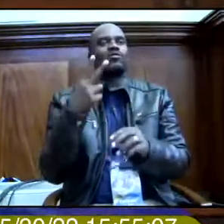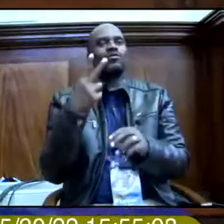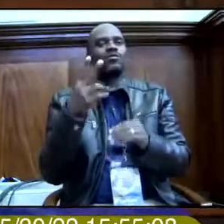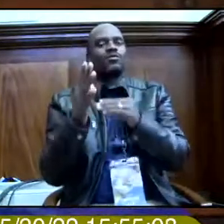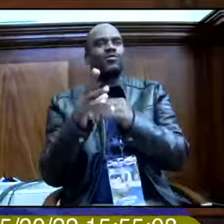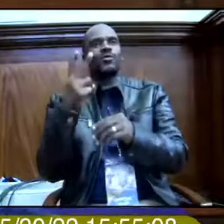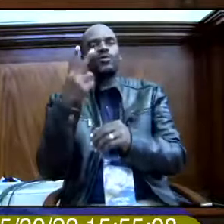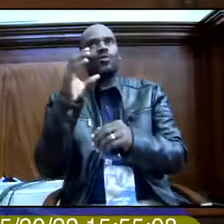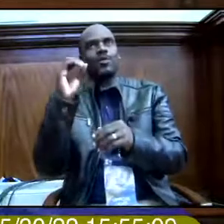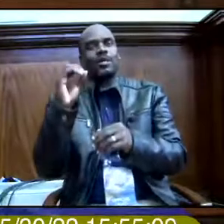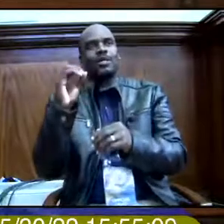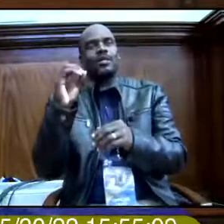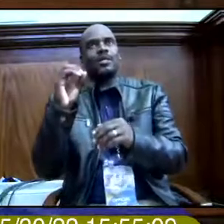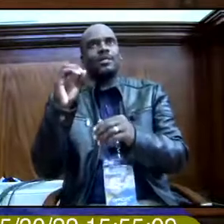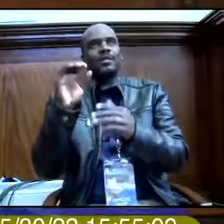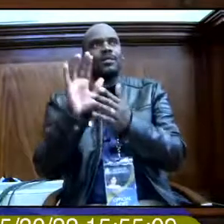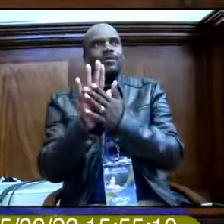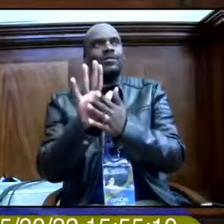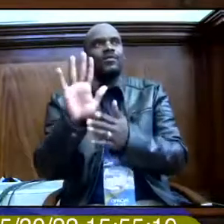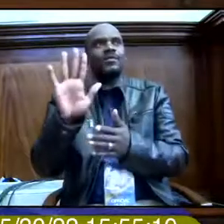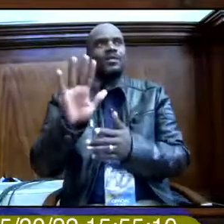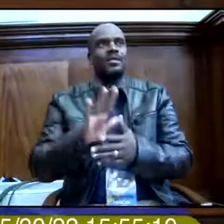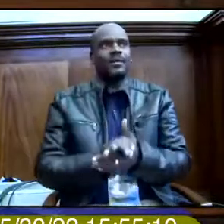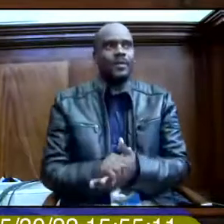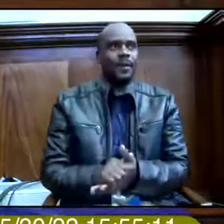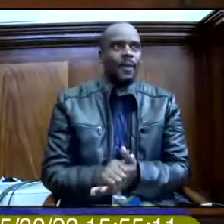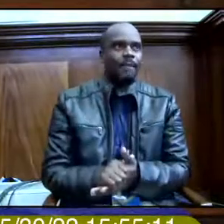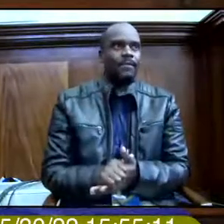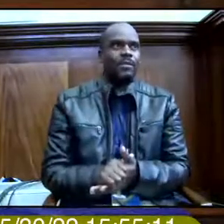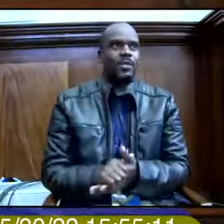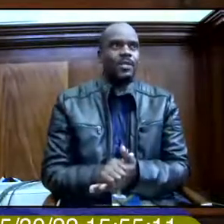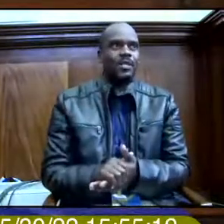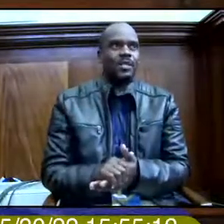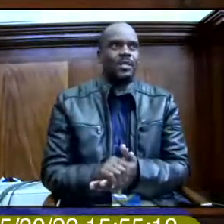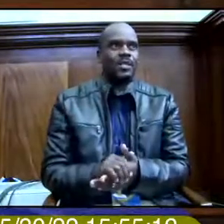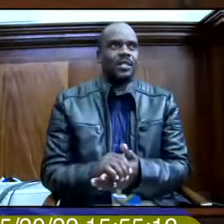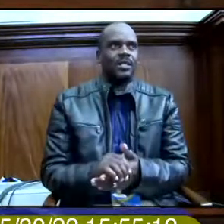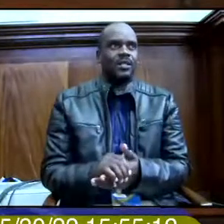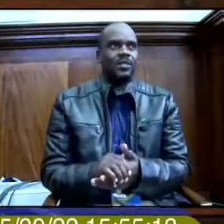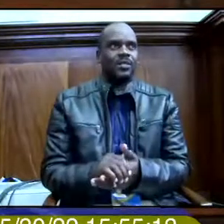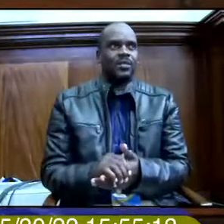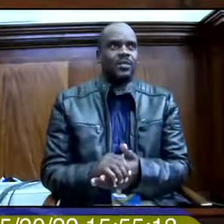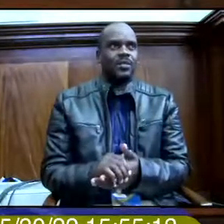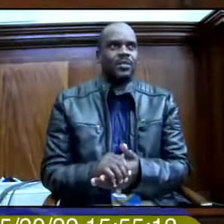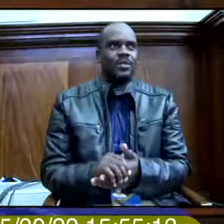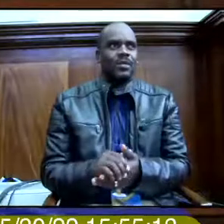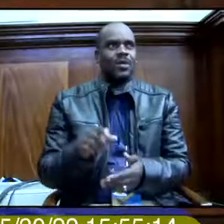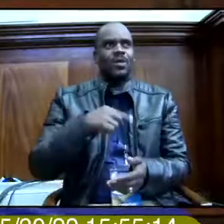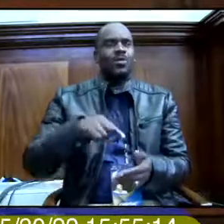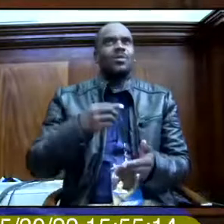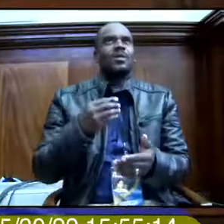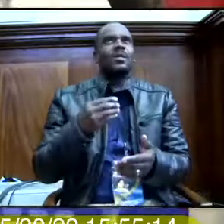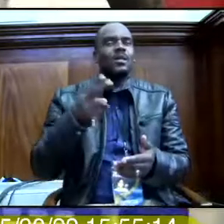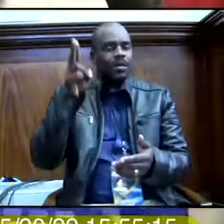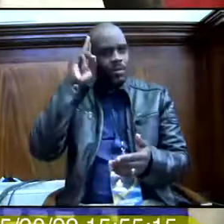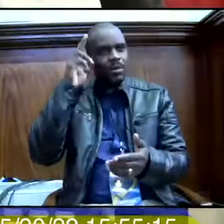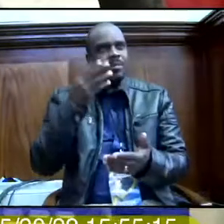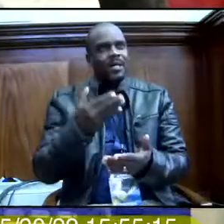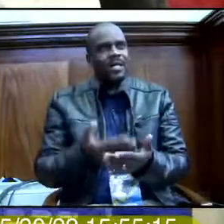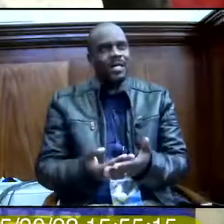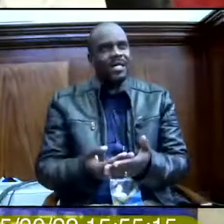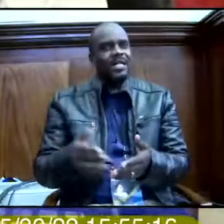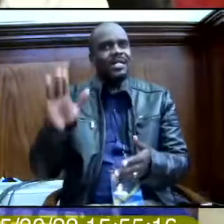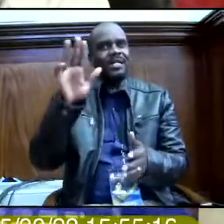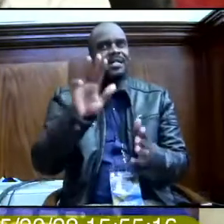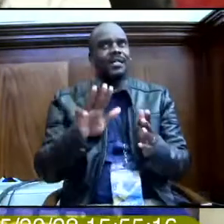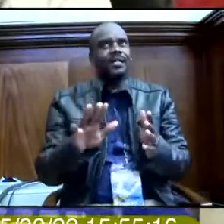various collective agreements we we can remember that around 1999 there